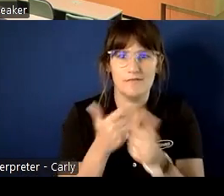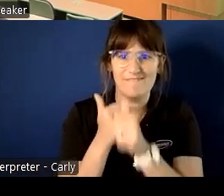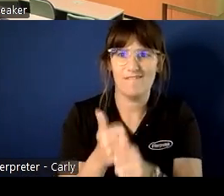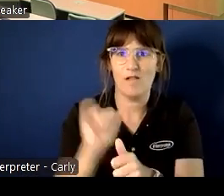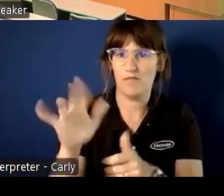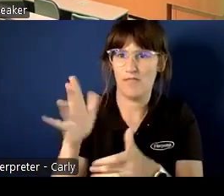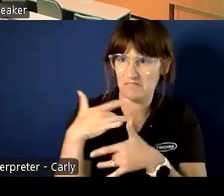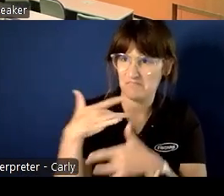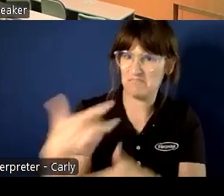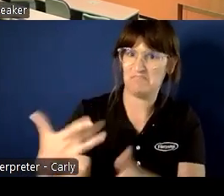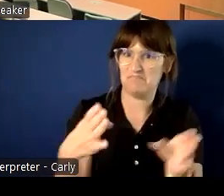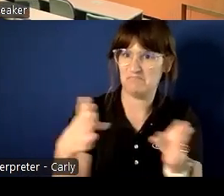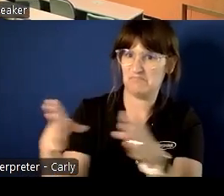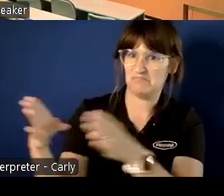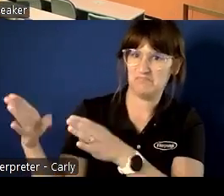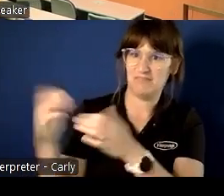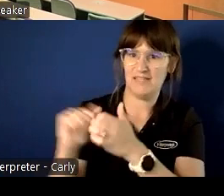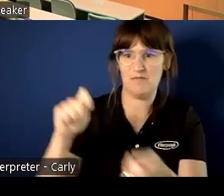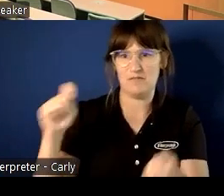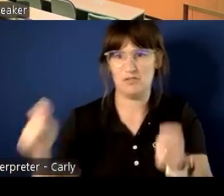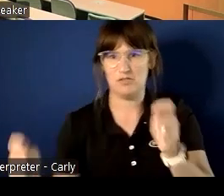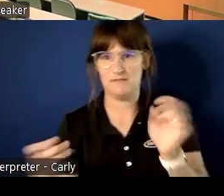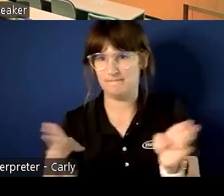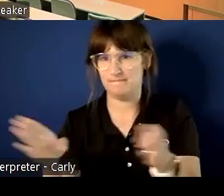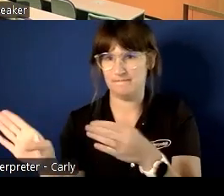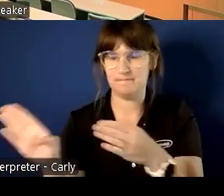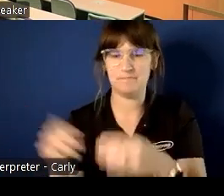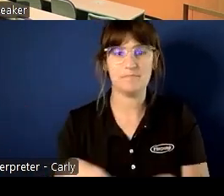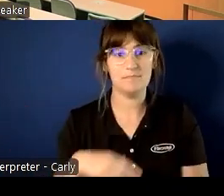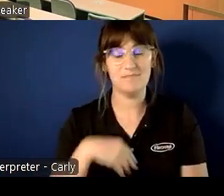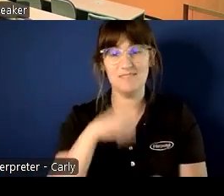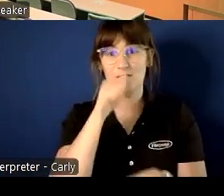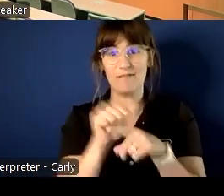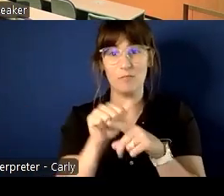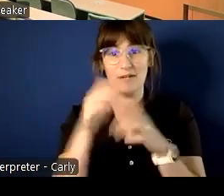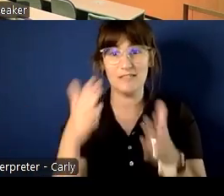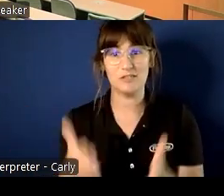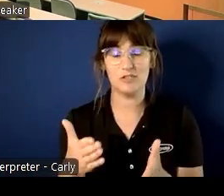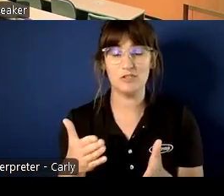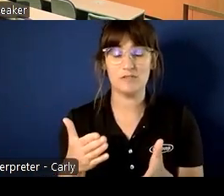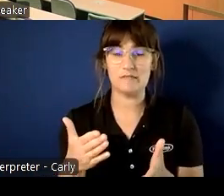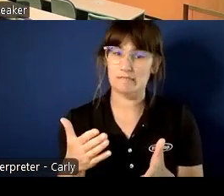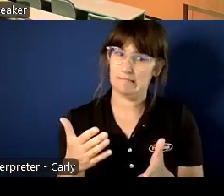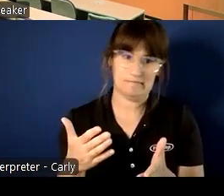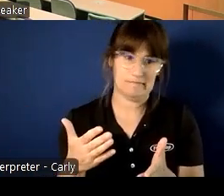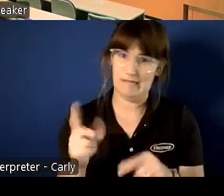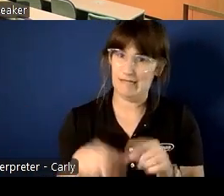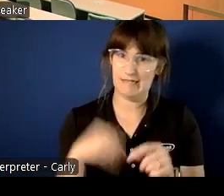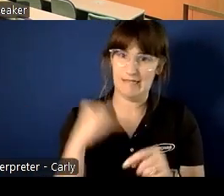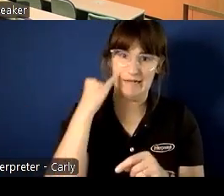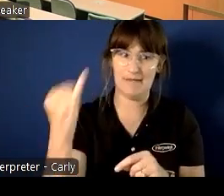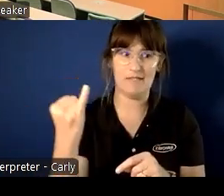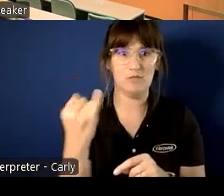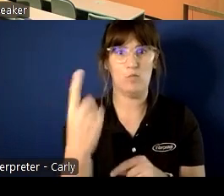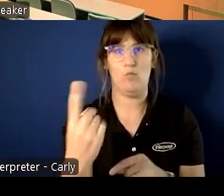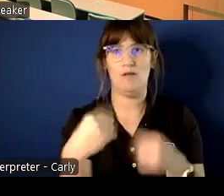trend, right? And as a private practitioner, I can't imagine a single provider being able to do